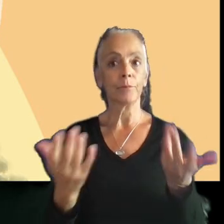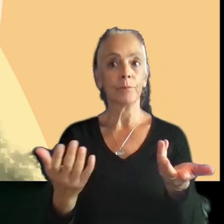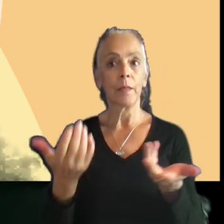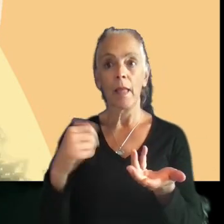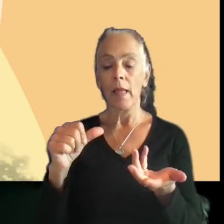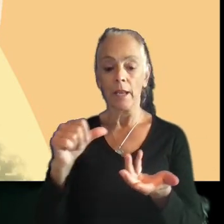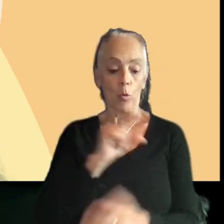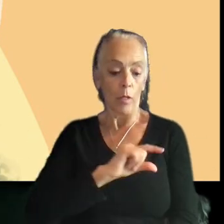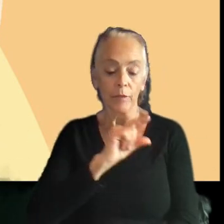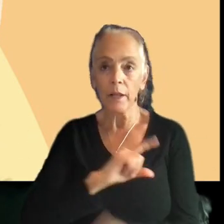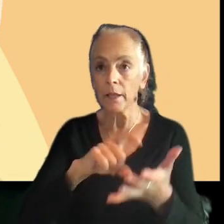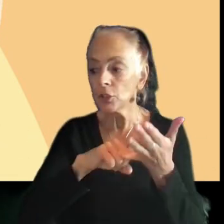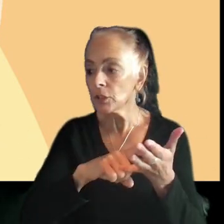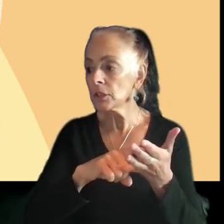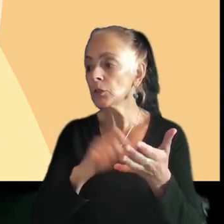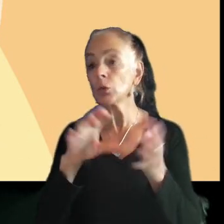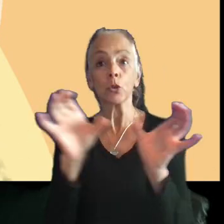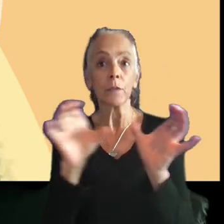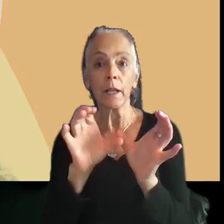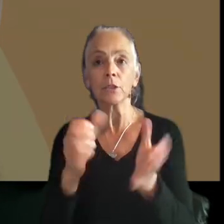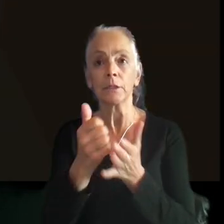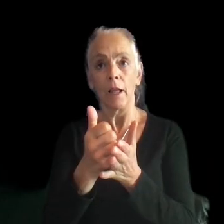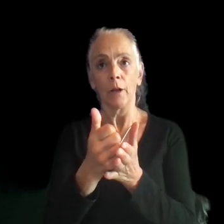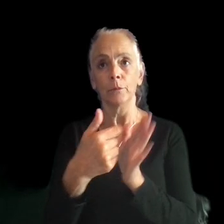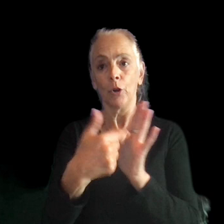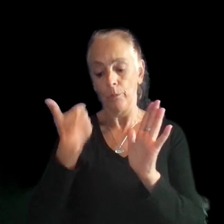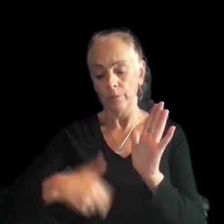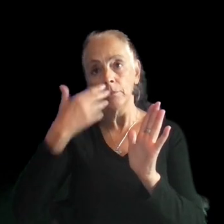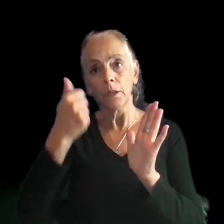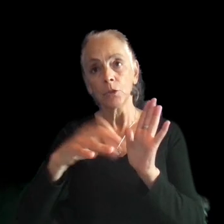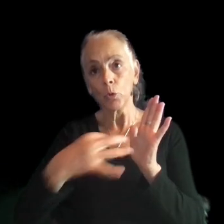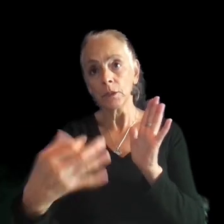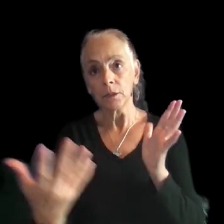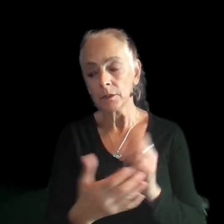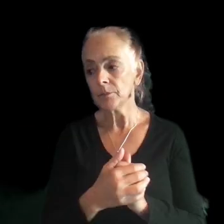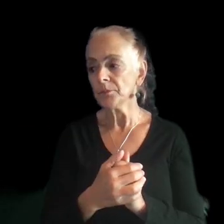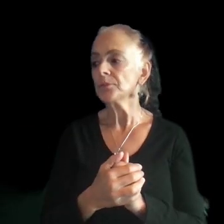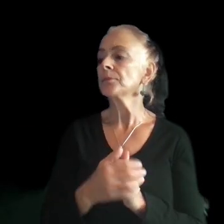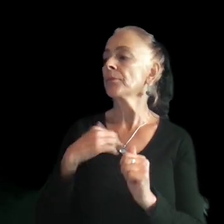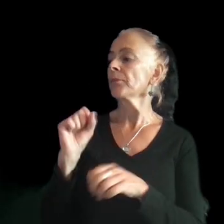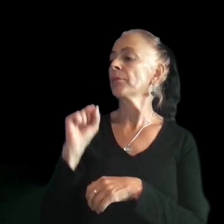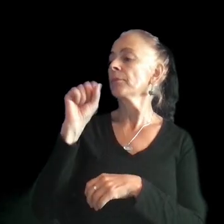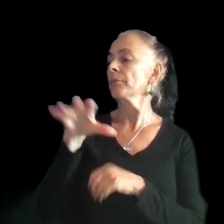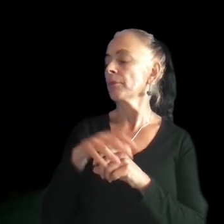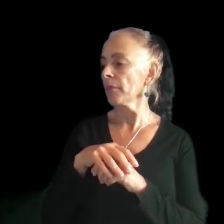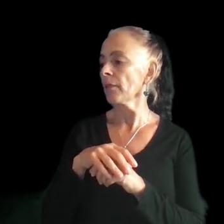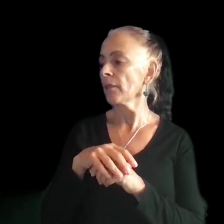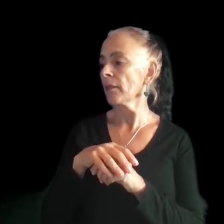qualifications or certifications that will help me stand out i i can throw something out there um